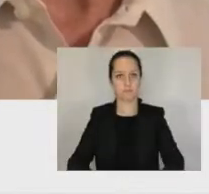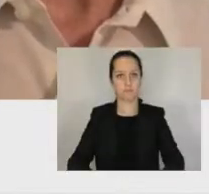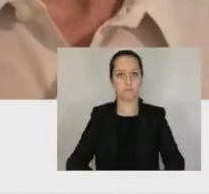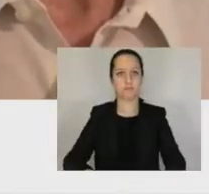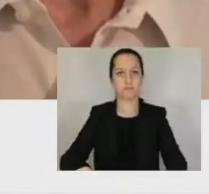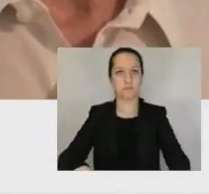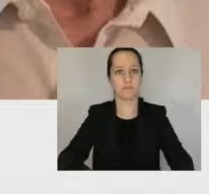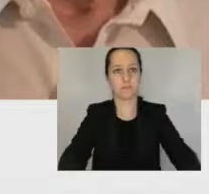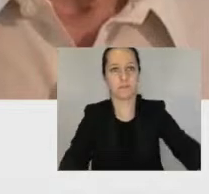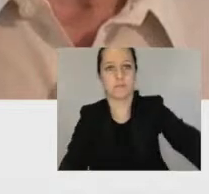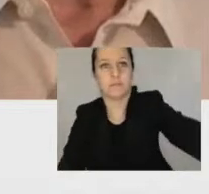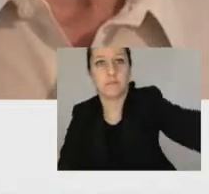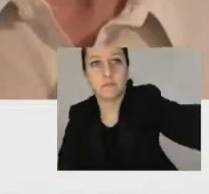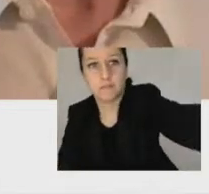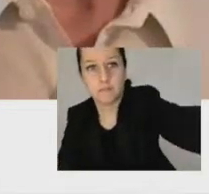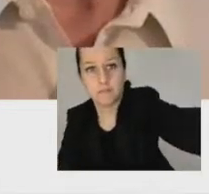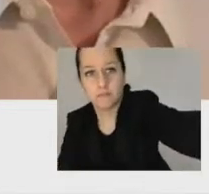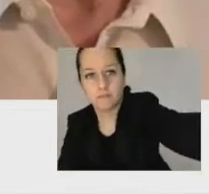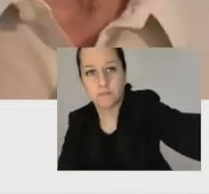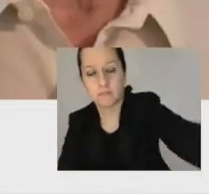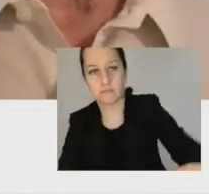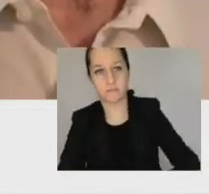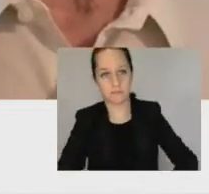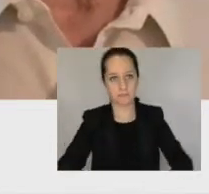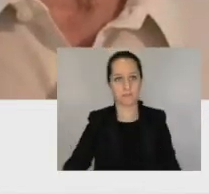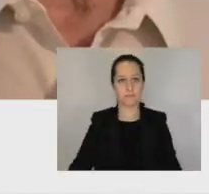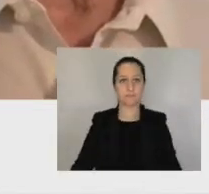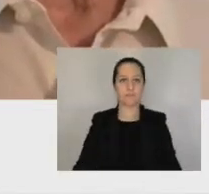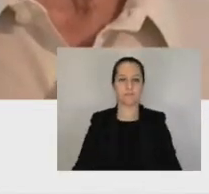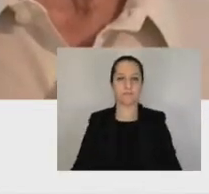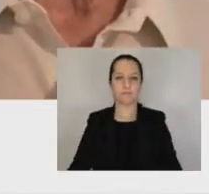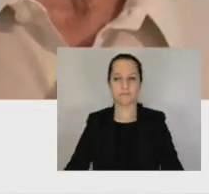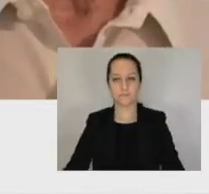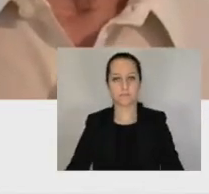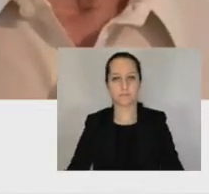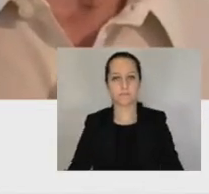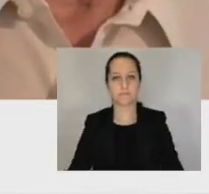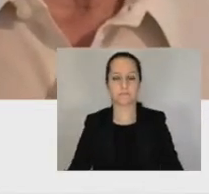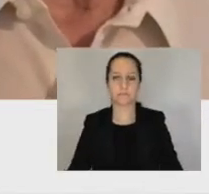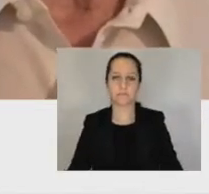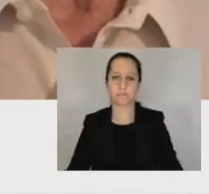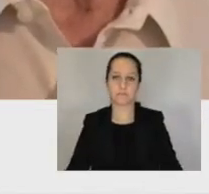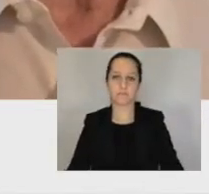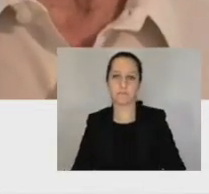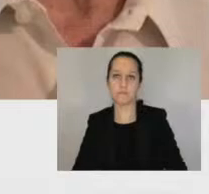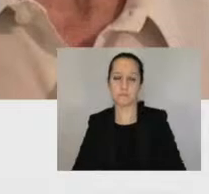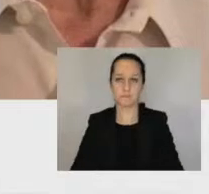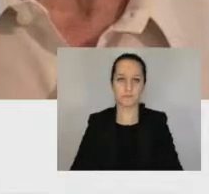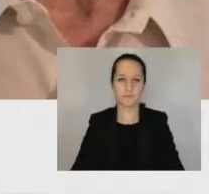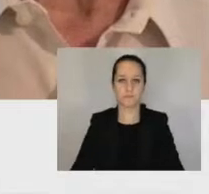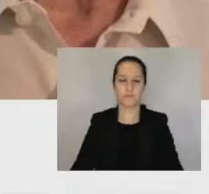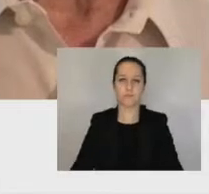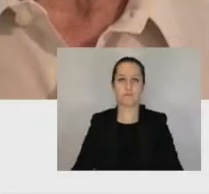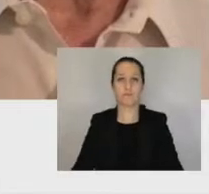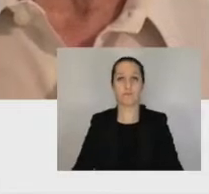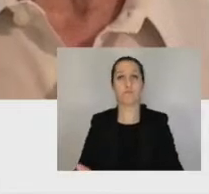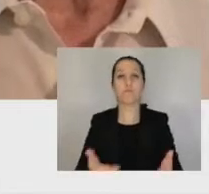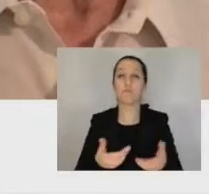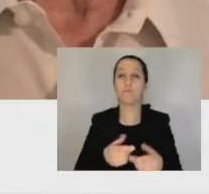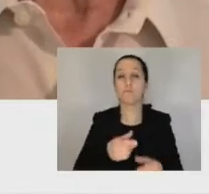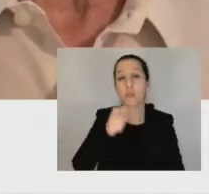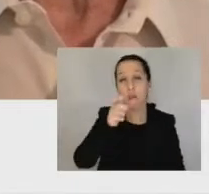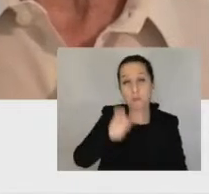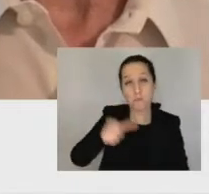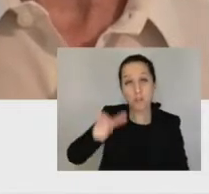In Brazil, while white people have seen falling rates of HIV, black people face rising rates in